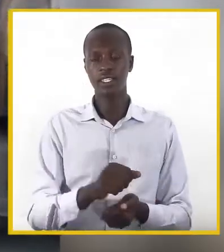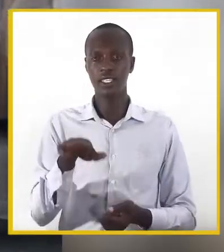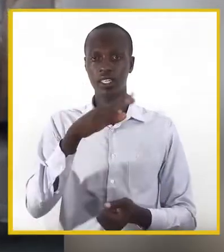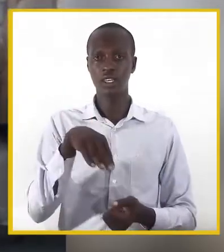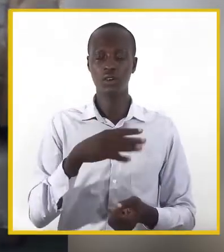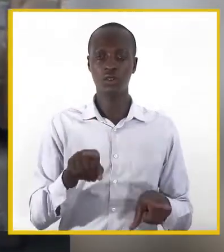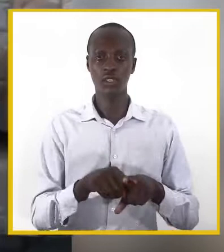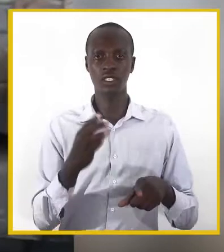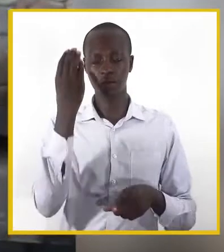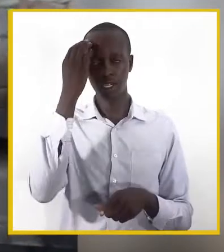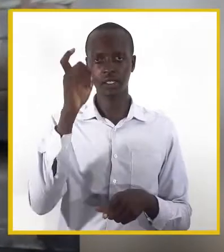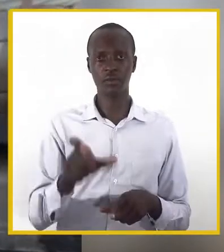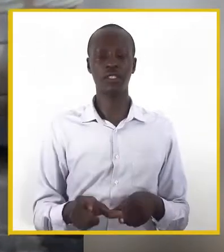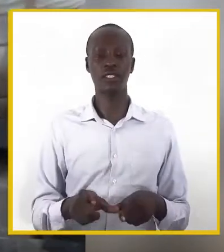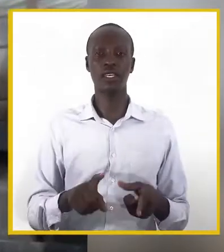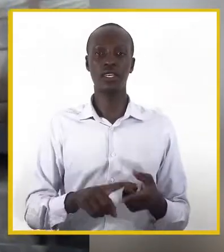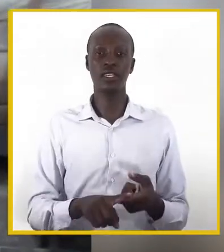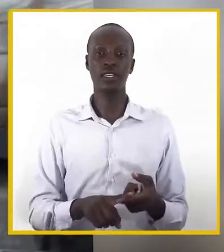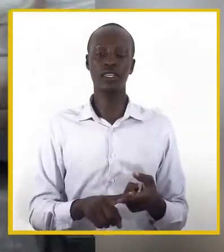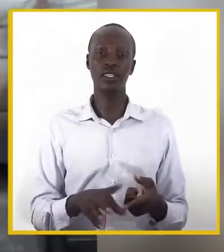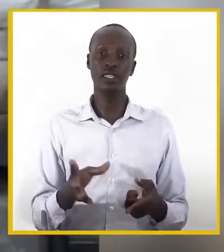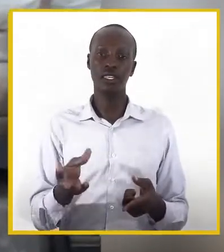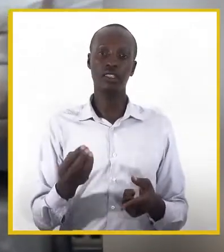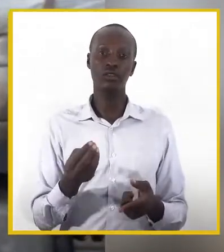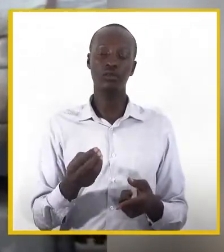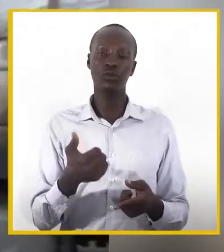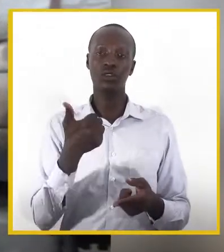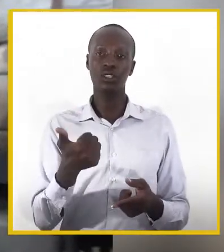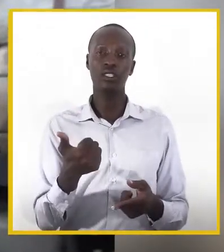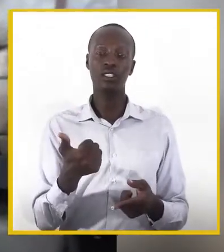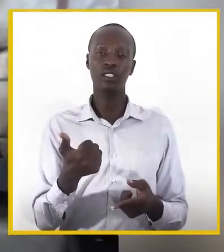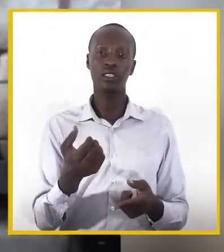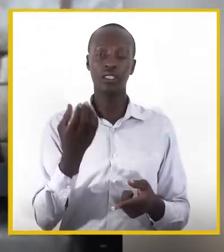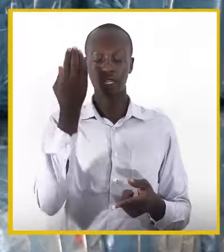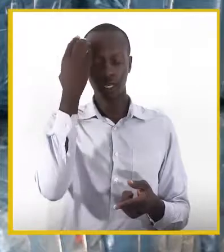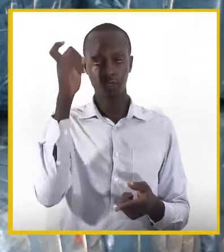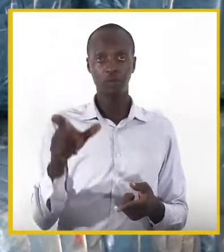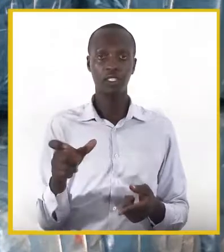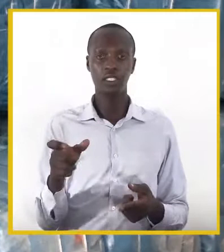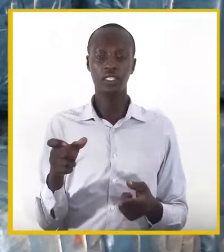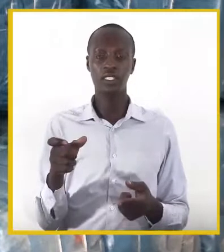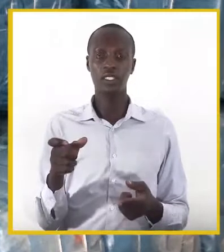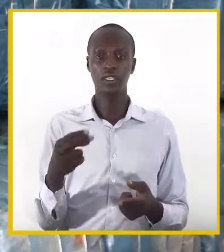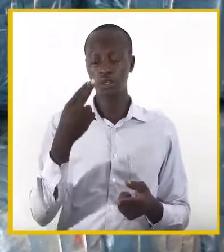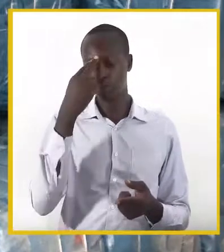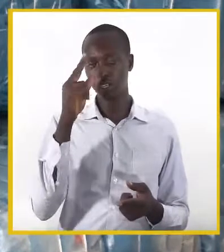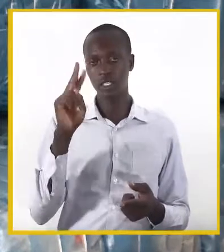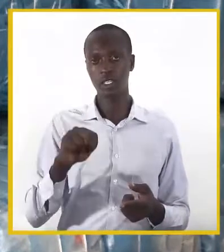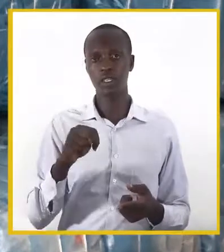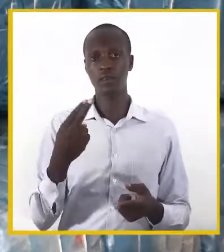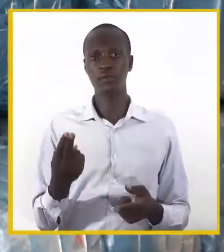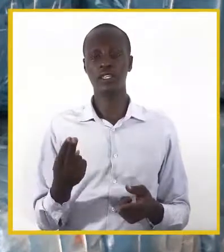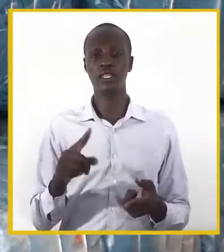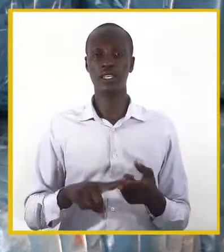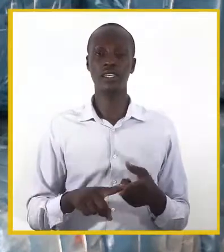arrest all of them. They then took the 6 accused persons to CID Mtare. The